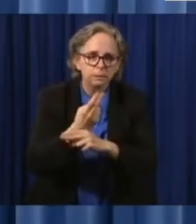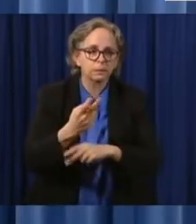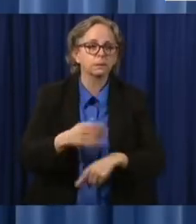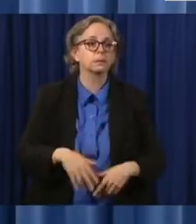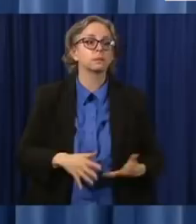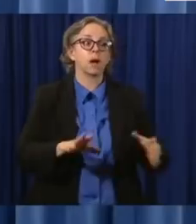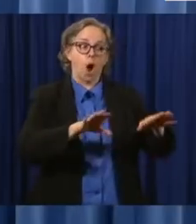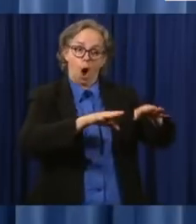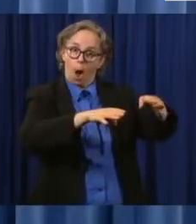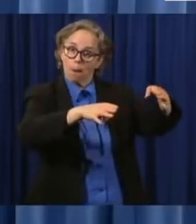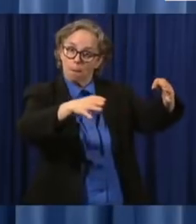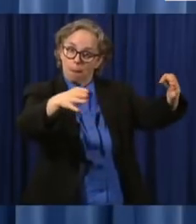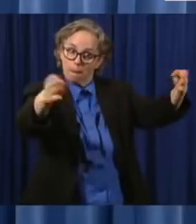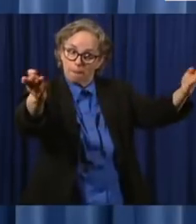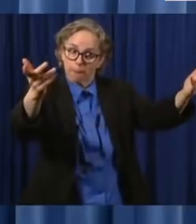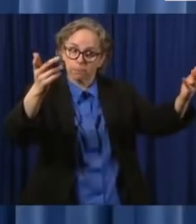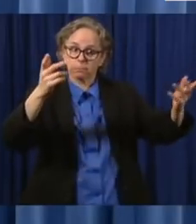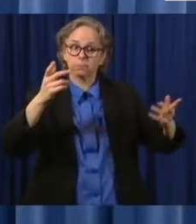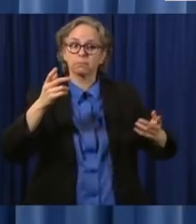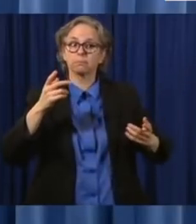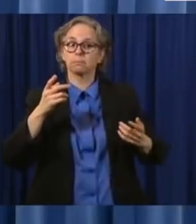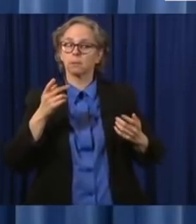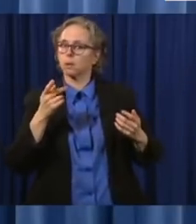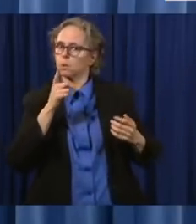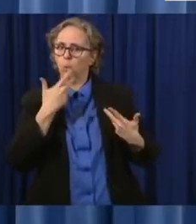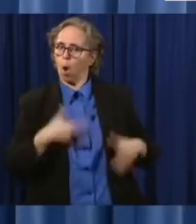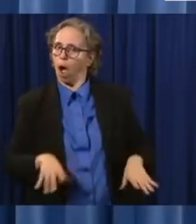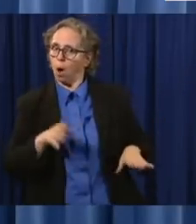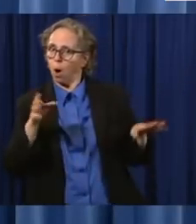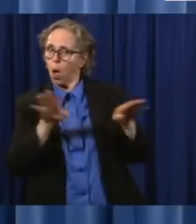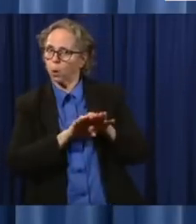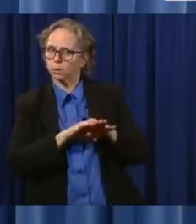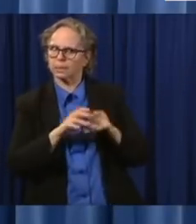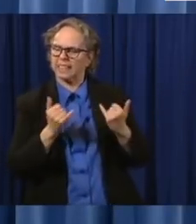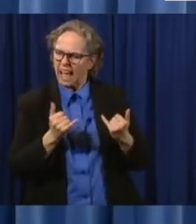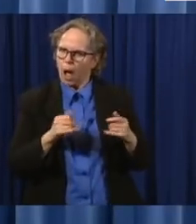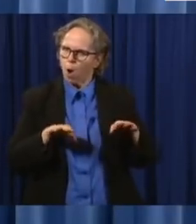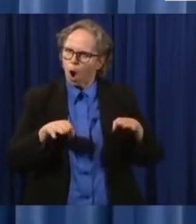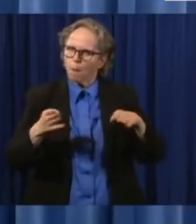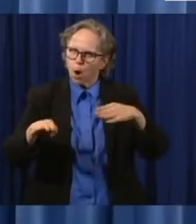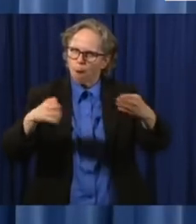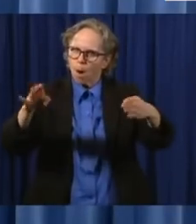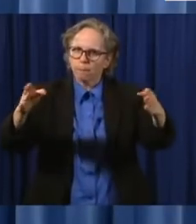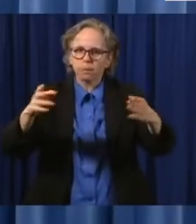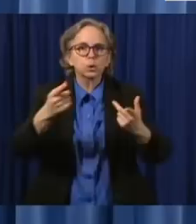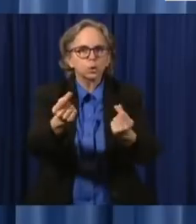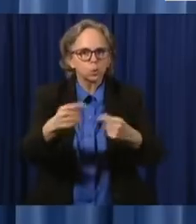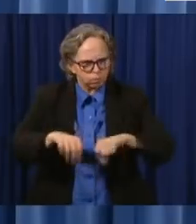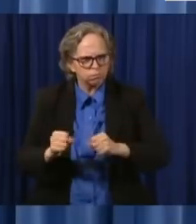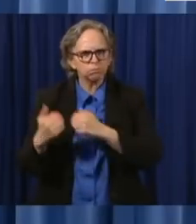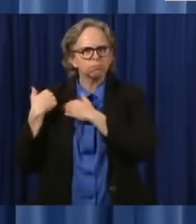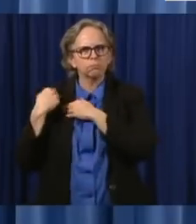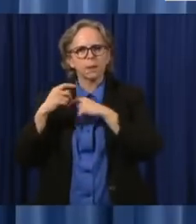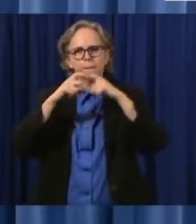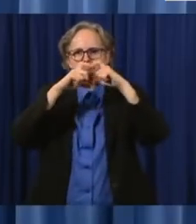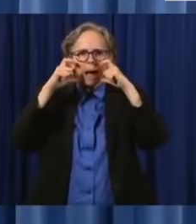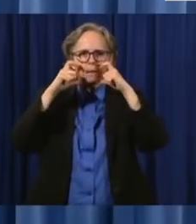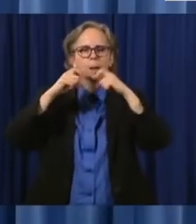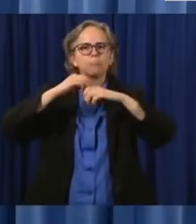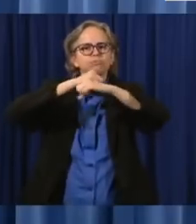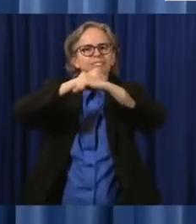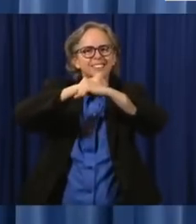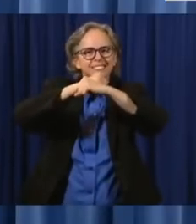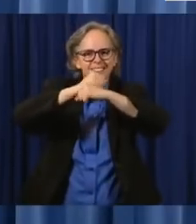Ohio opened up before. Now, put the mask on because we need that extra protection. And we're going to monitor how we're doing, and it's